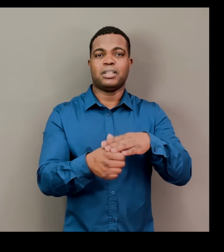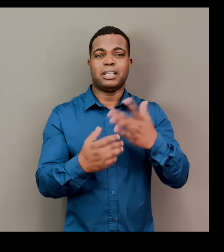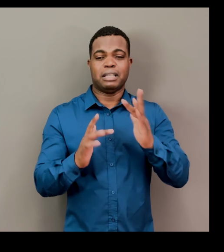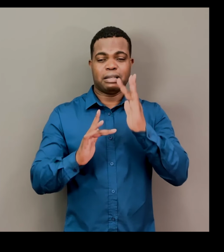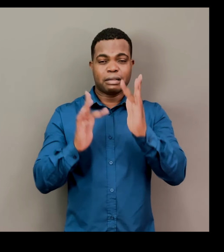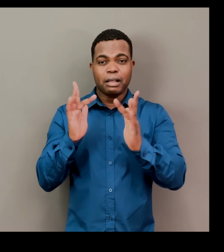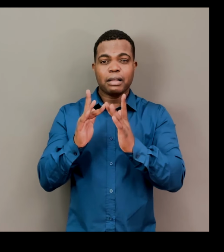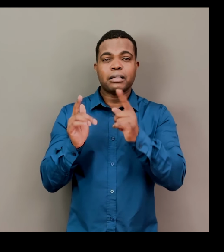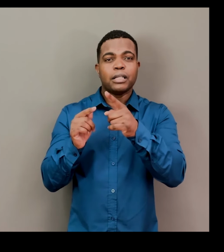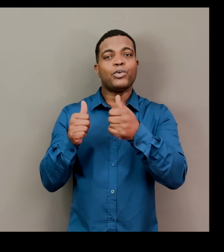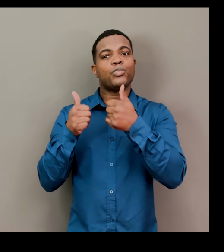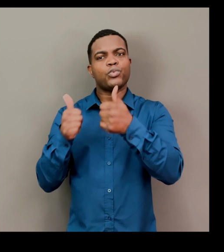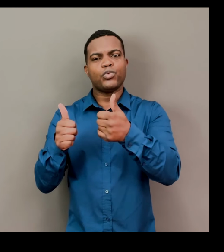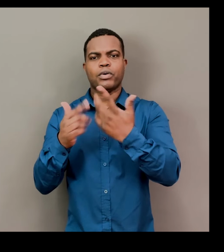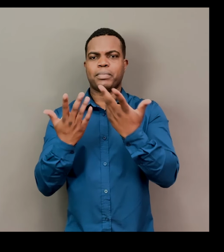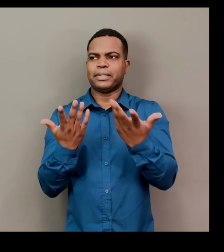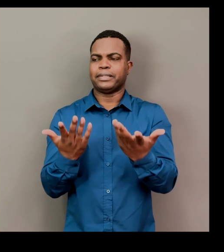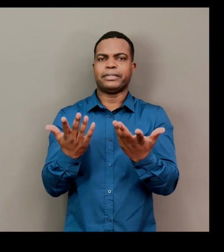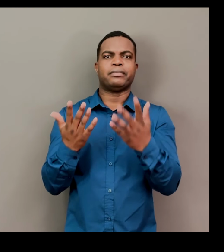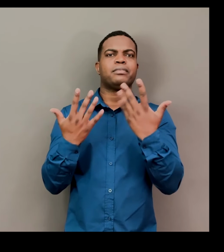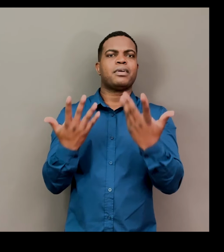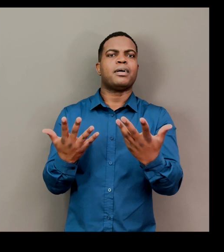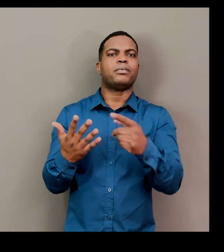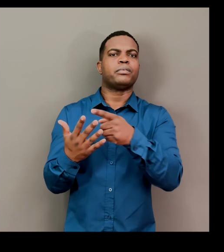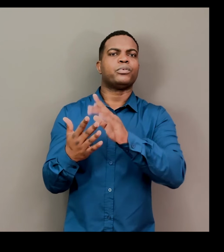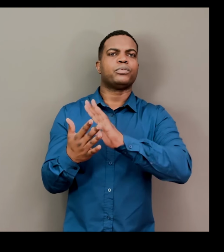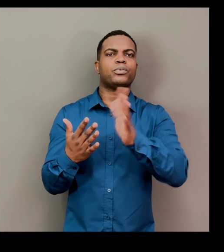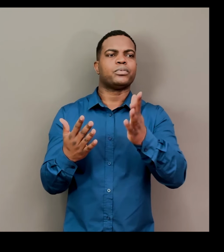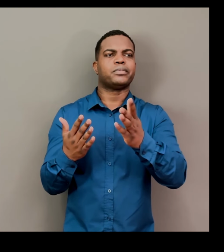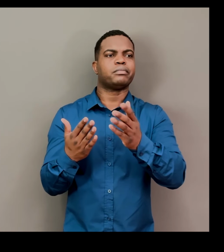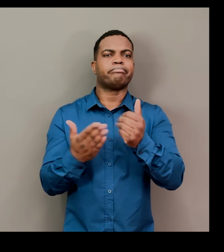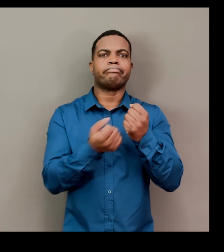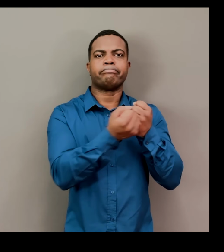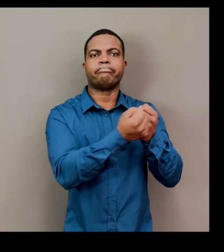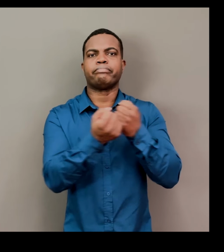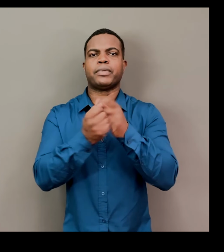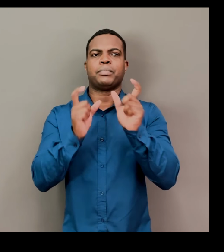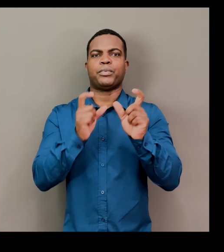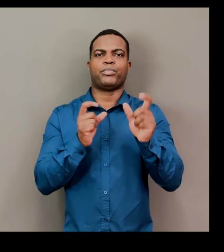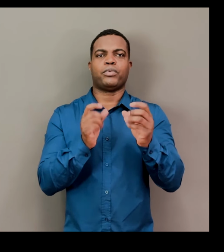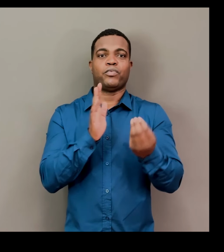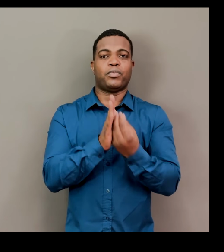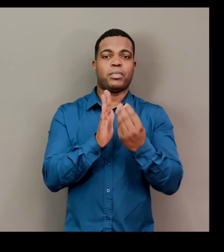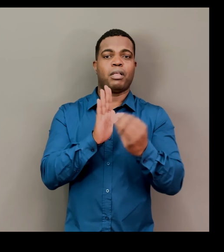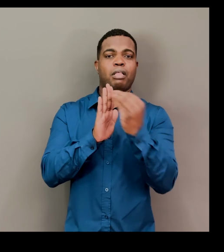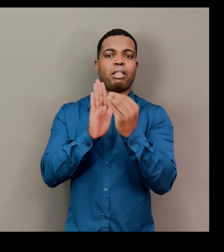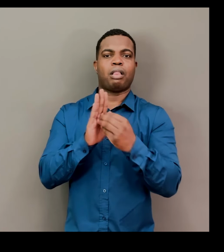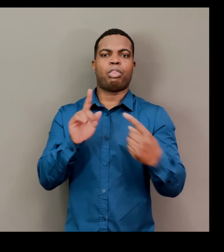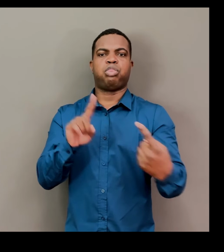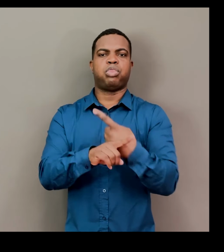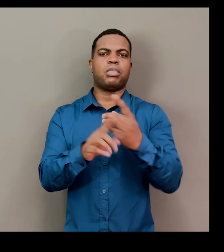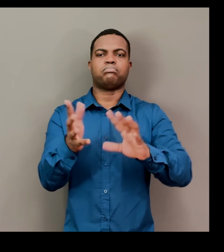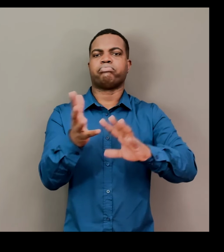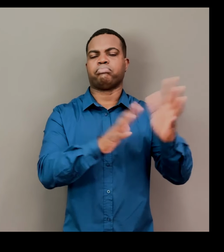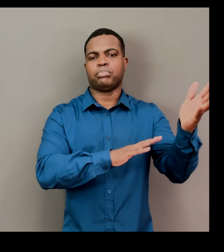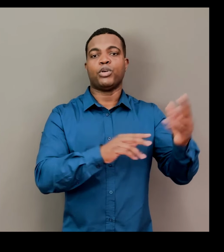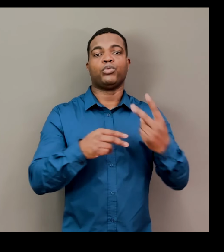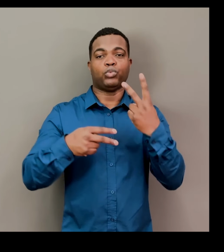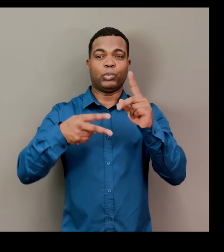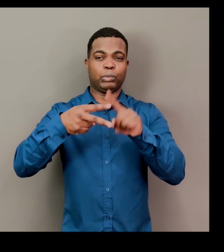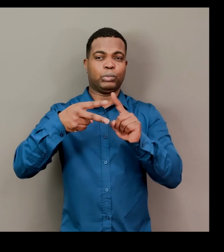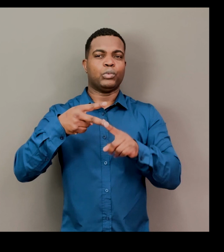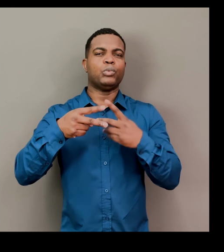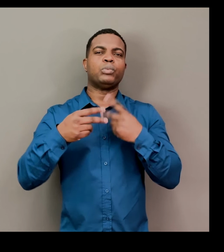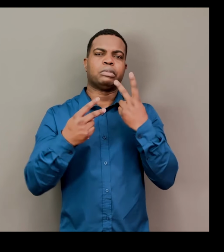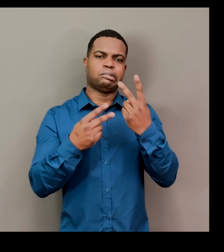if the internet is to be capable of truly serving humanity. The other two new disturbing trends were